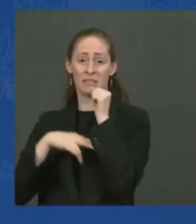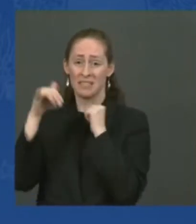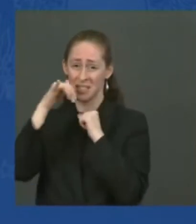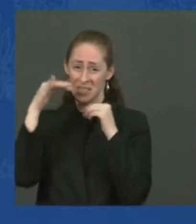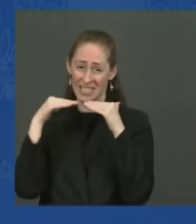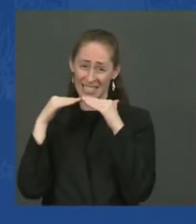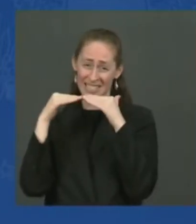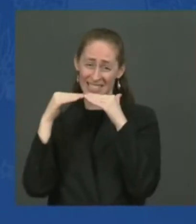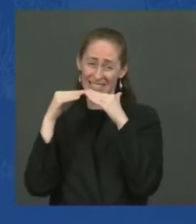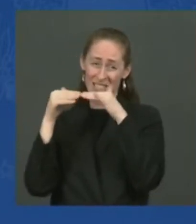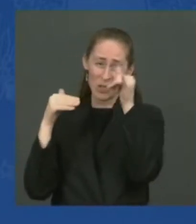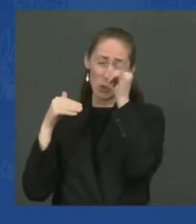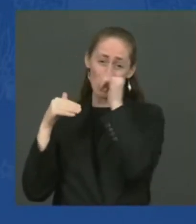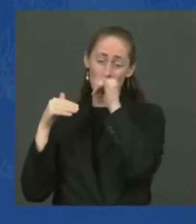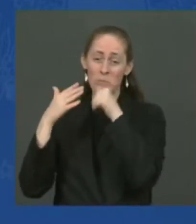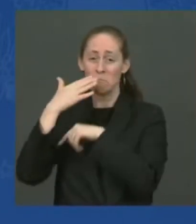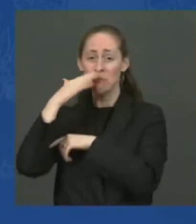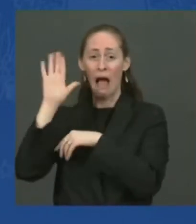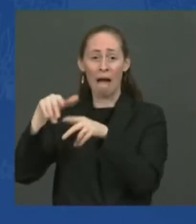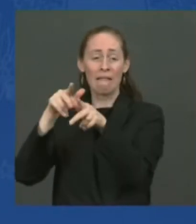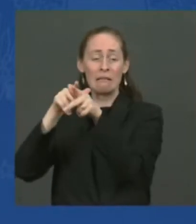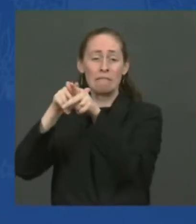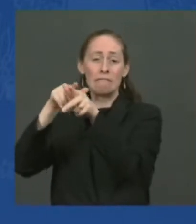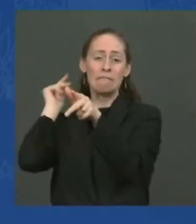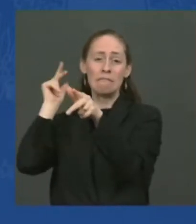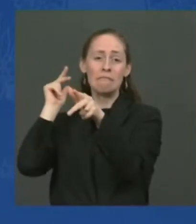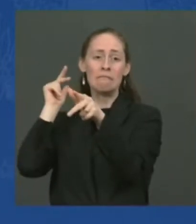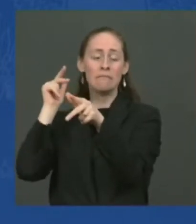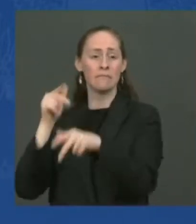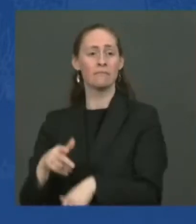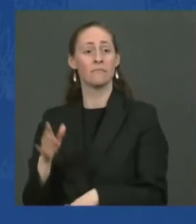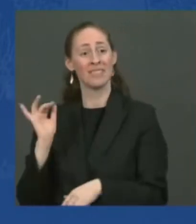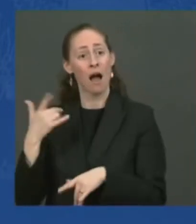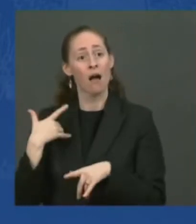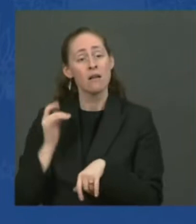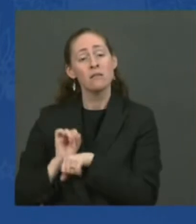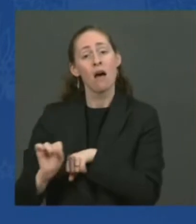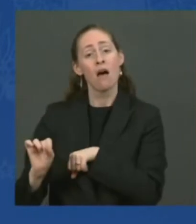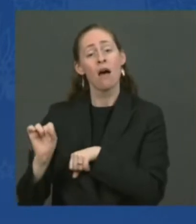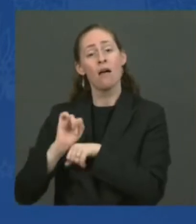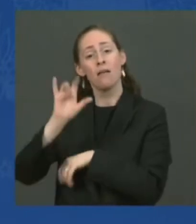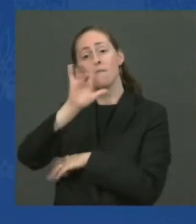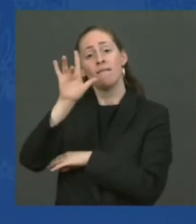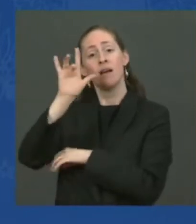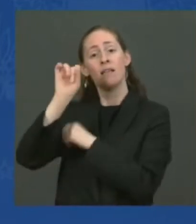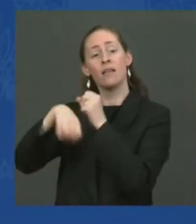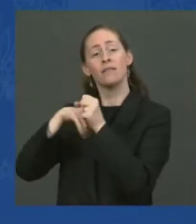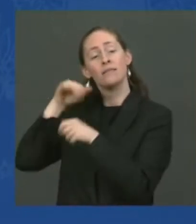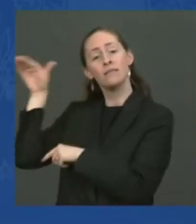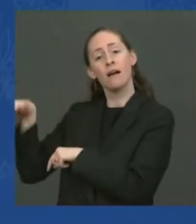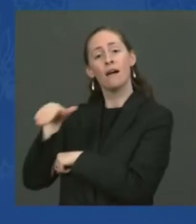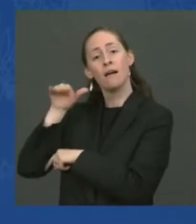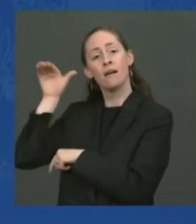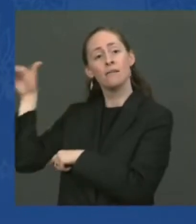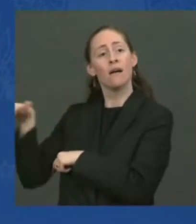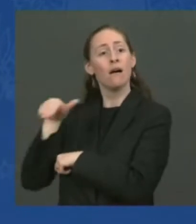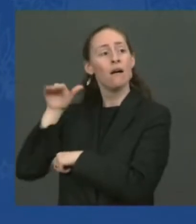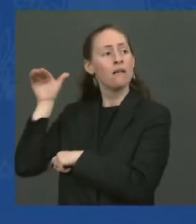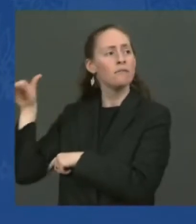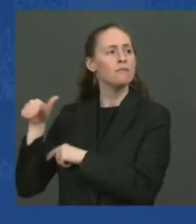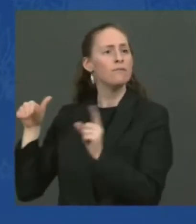replacing. We've been trying to do it for 25 years, but we haven't been able to pull together the funding and figure out how to do